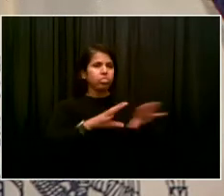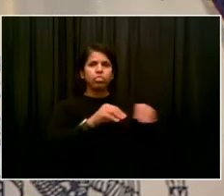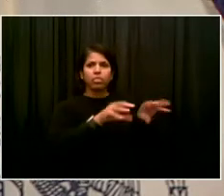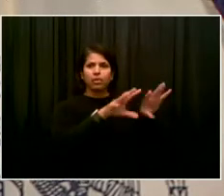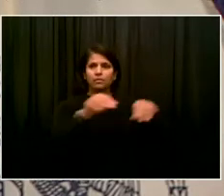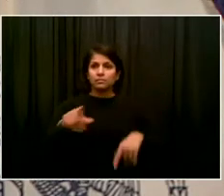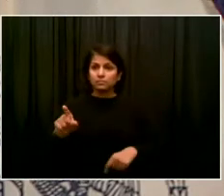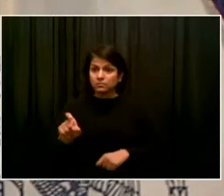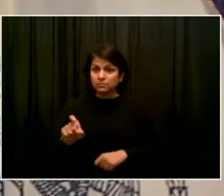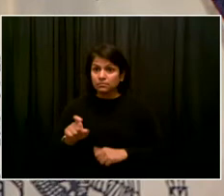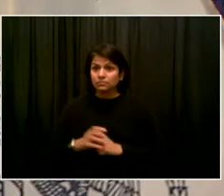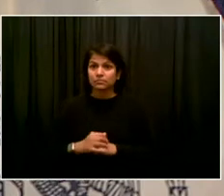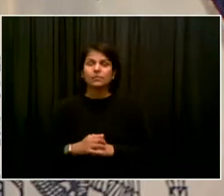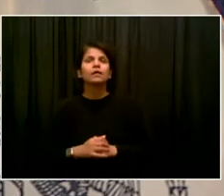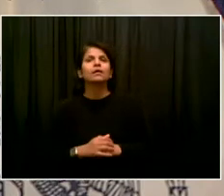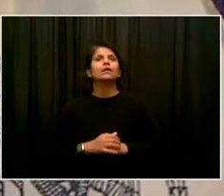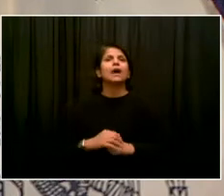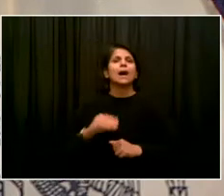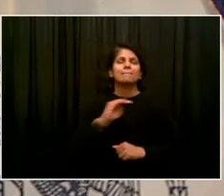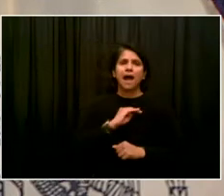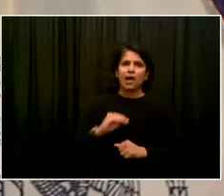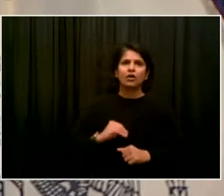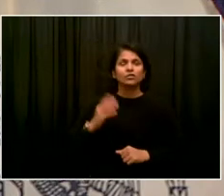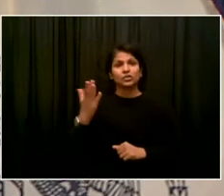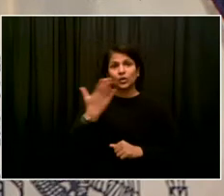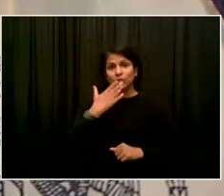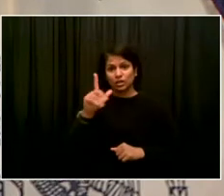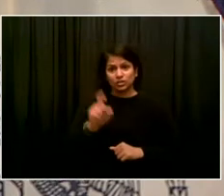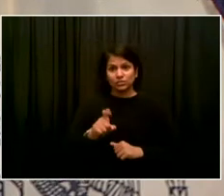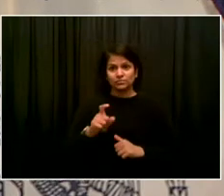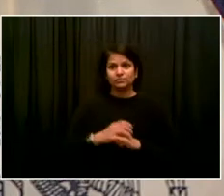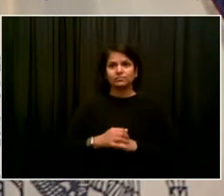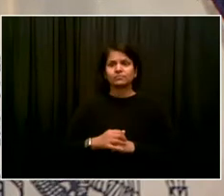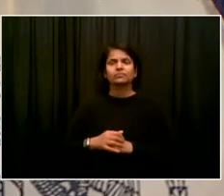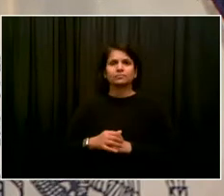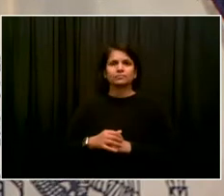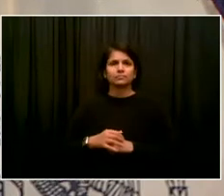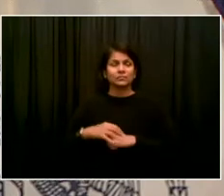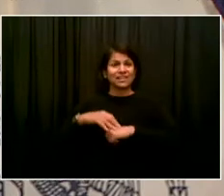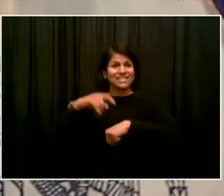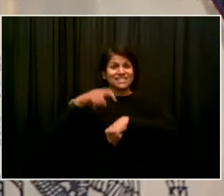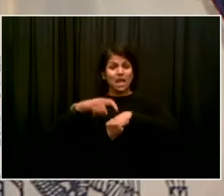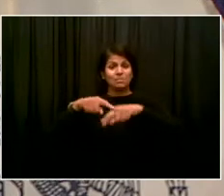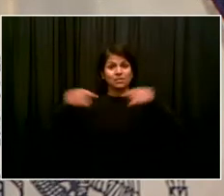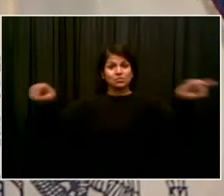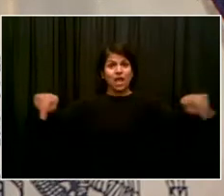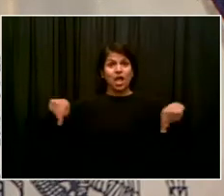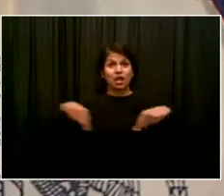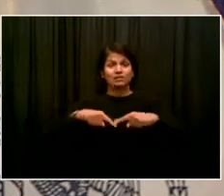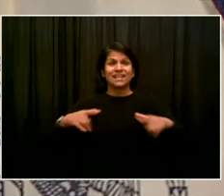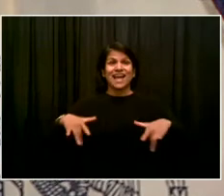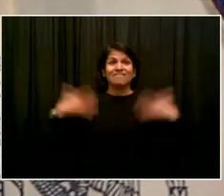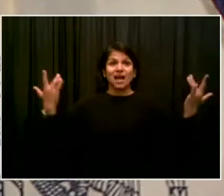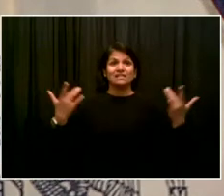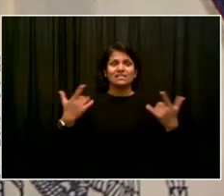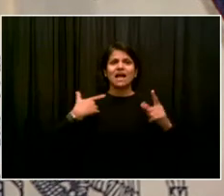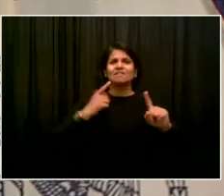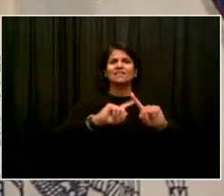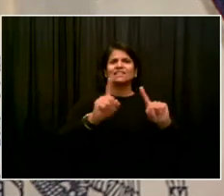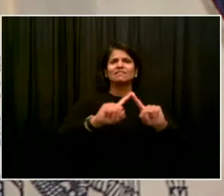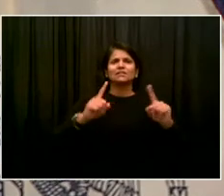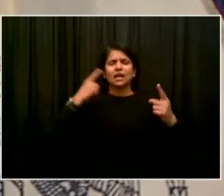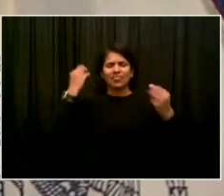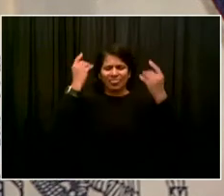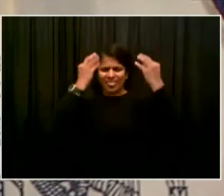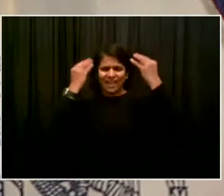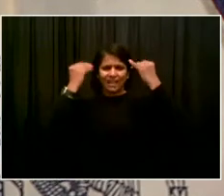look, I think we had a couple of different things we were taking into account here. We're doing something that the eyes of the world